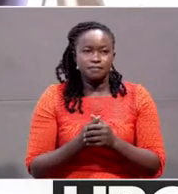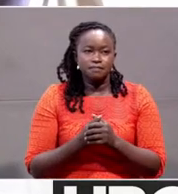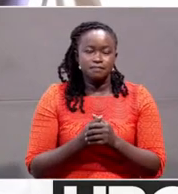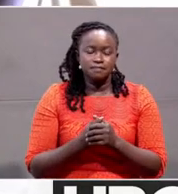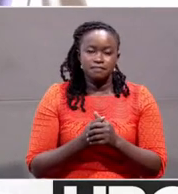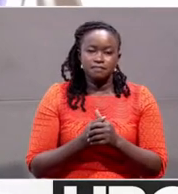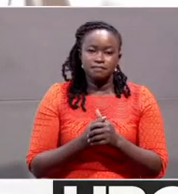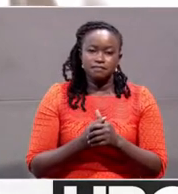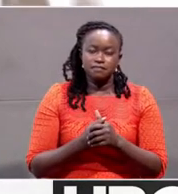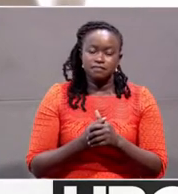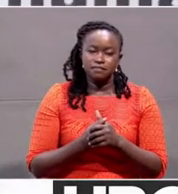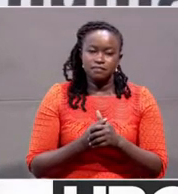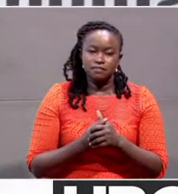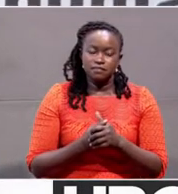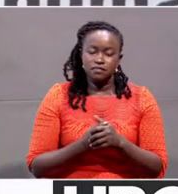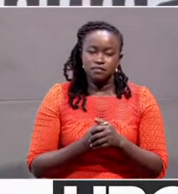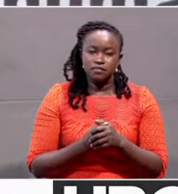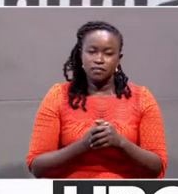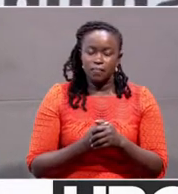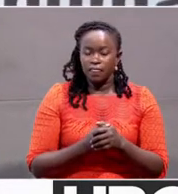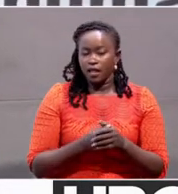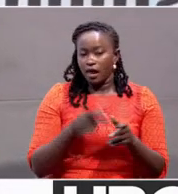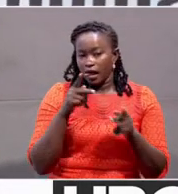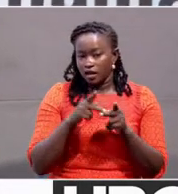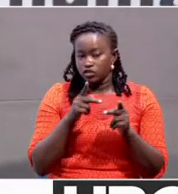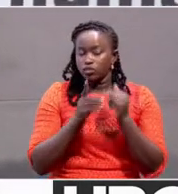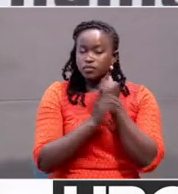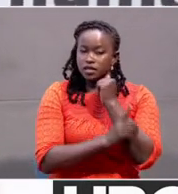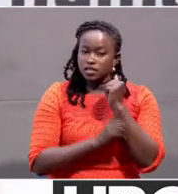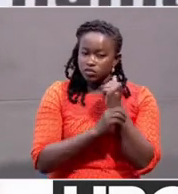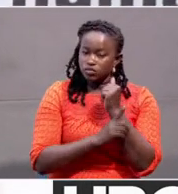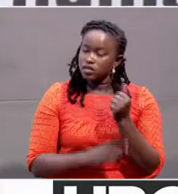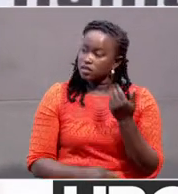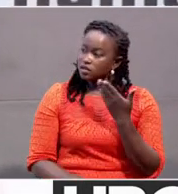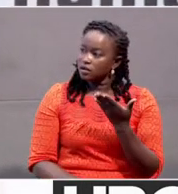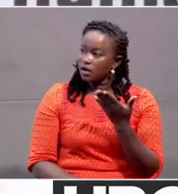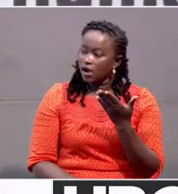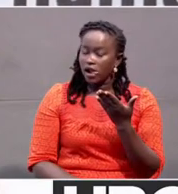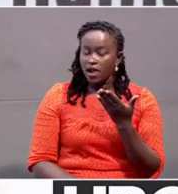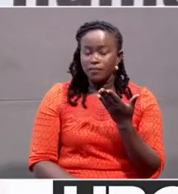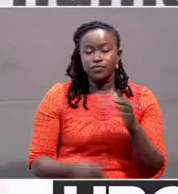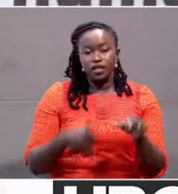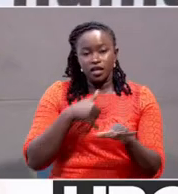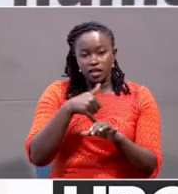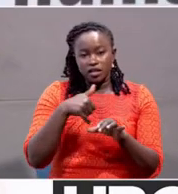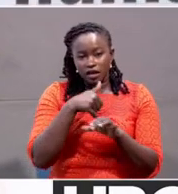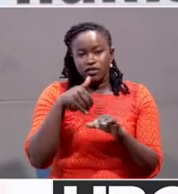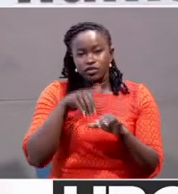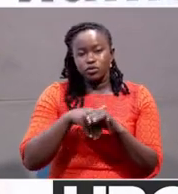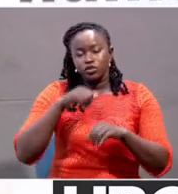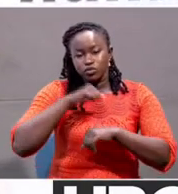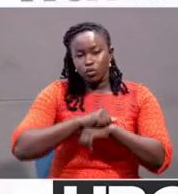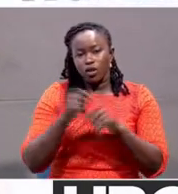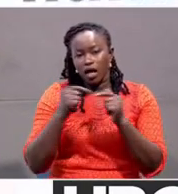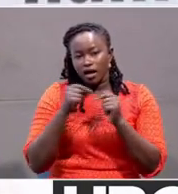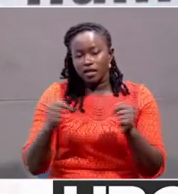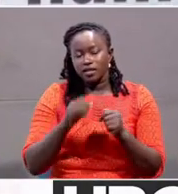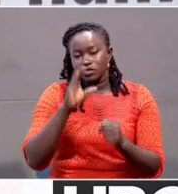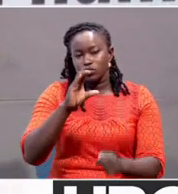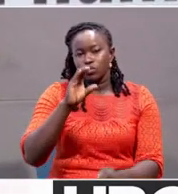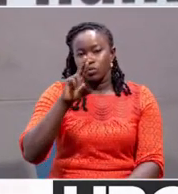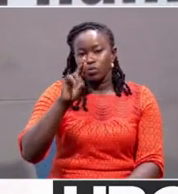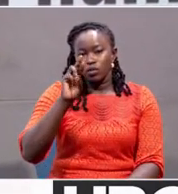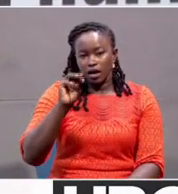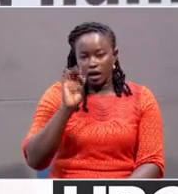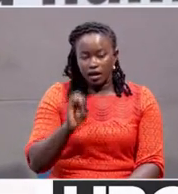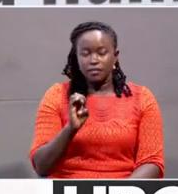schools against crime clubs. Kisoro District, our intervention in schools against crime had really